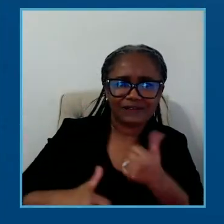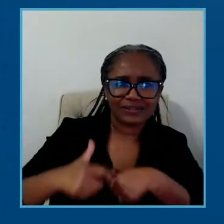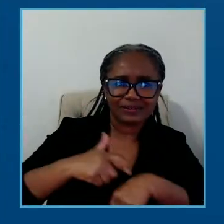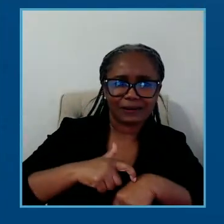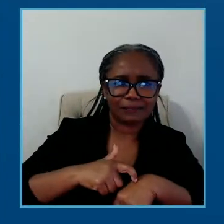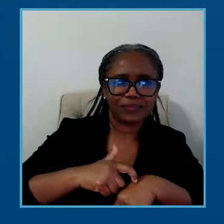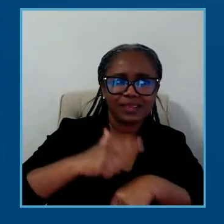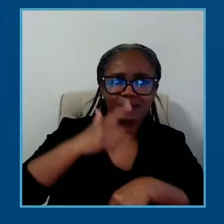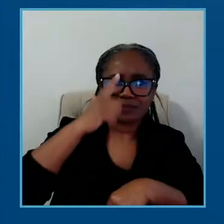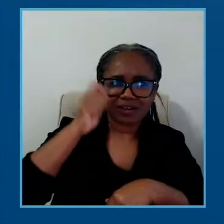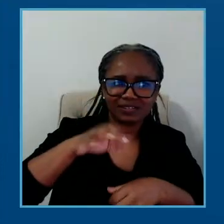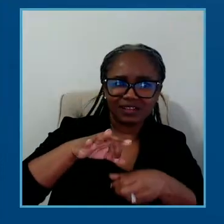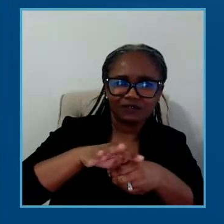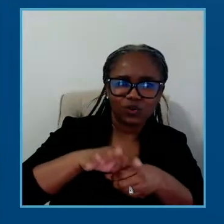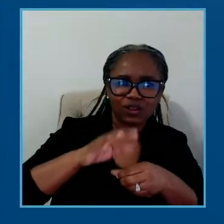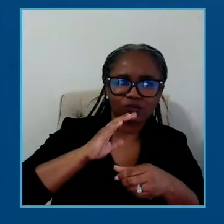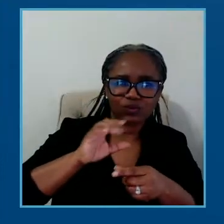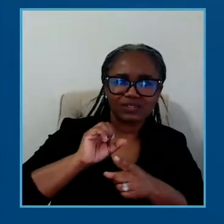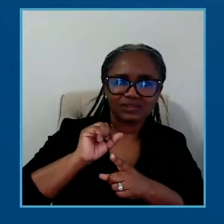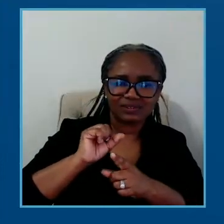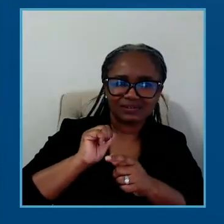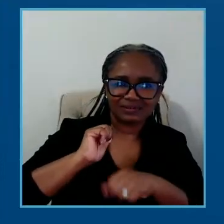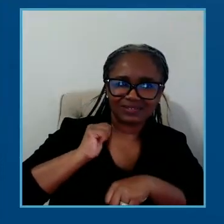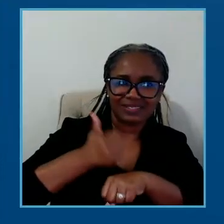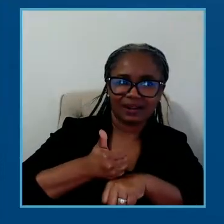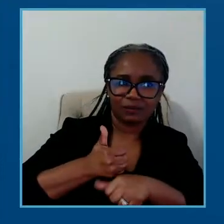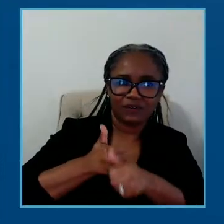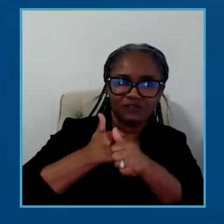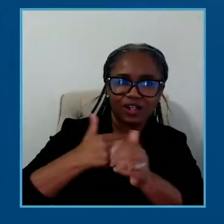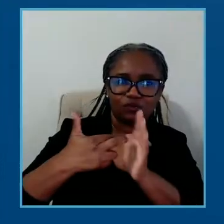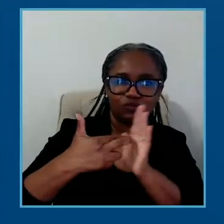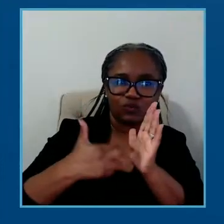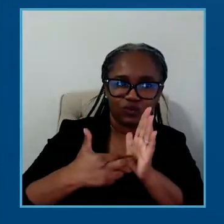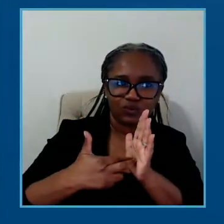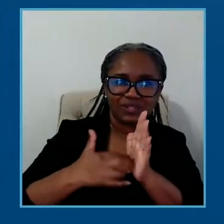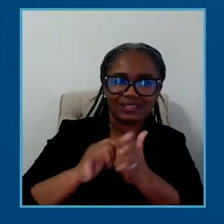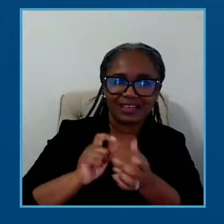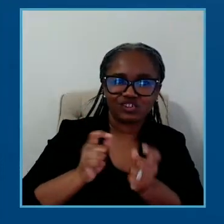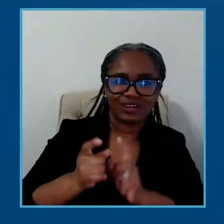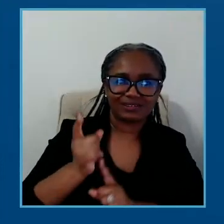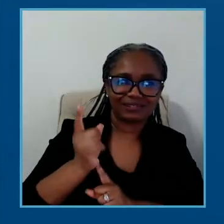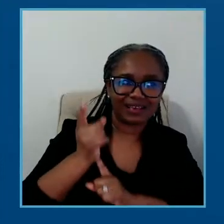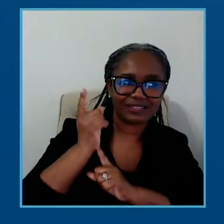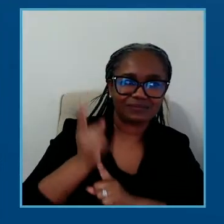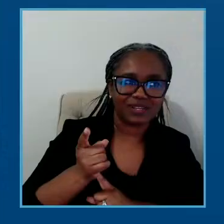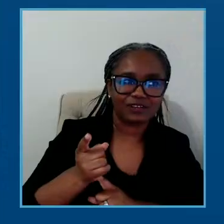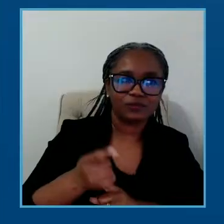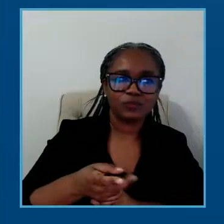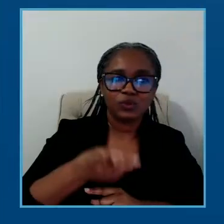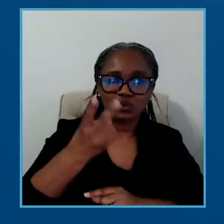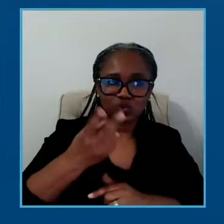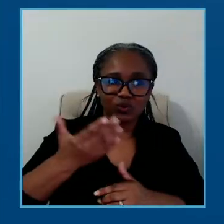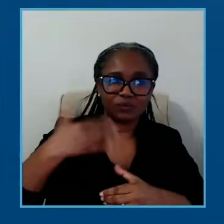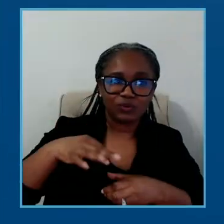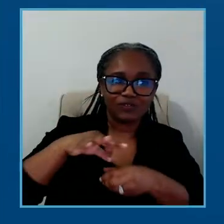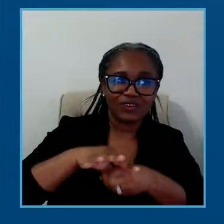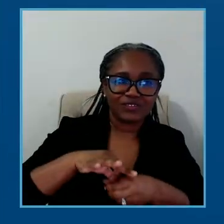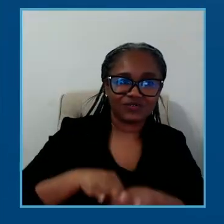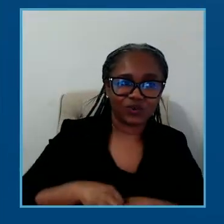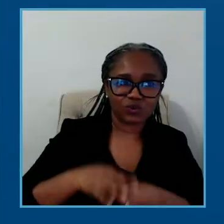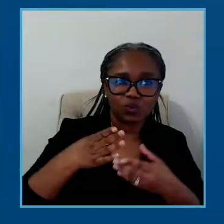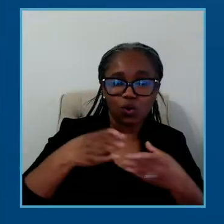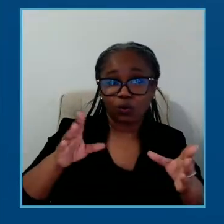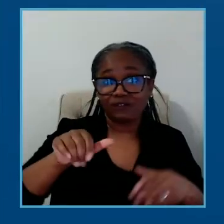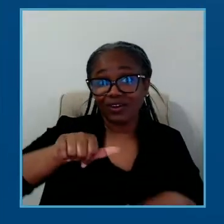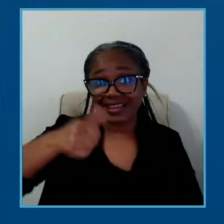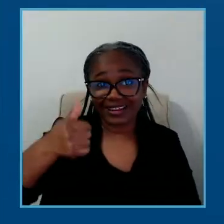Blanco, and they each got more than twice as many votes as Ms. Free got. The voters' preference here actually seems pretty clear.